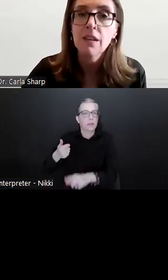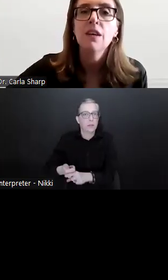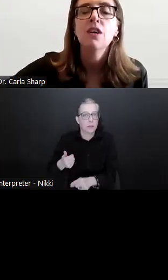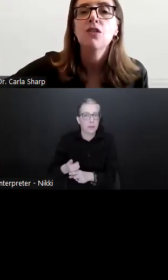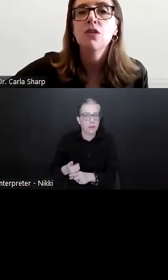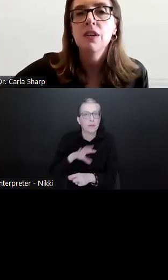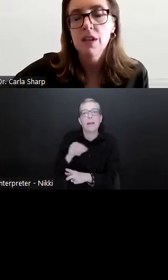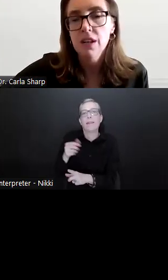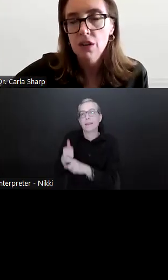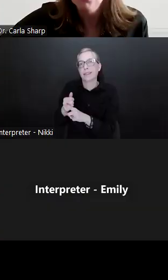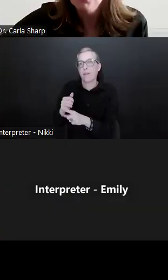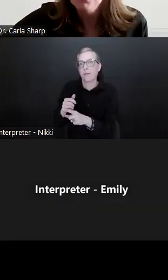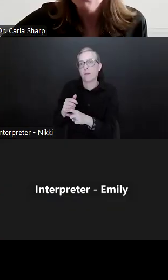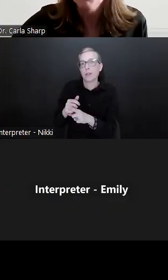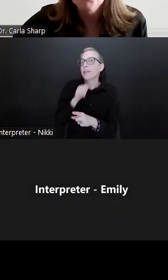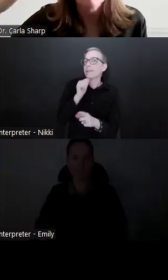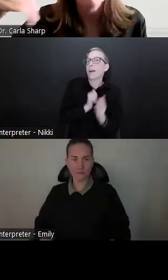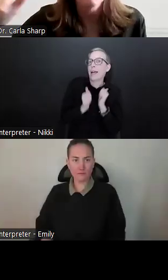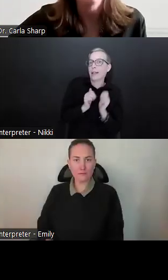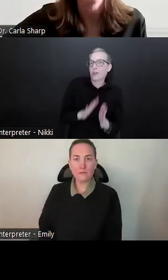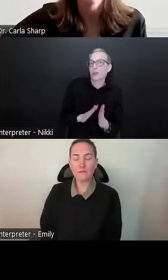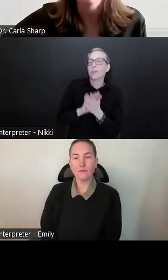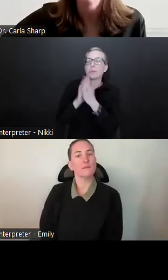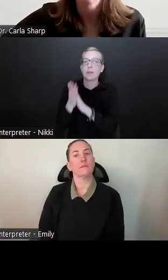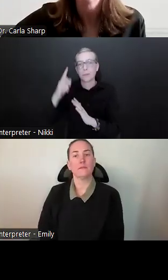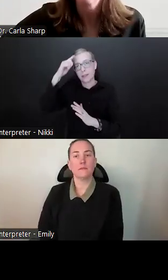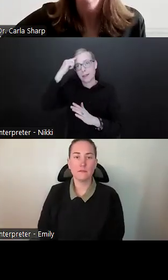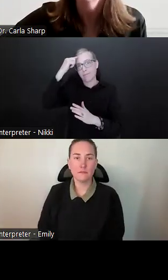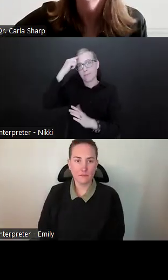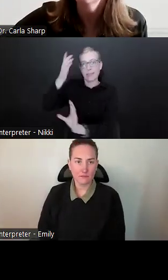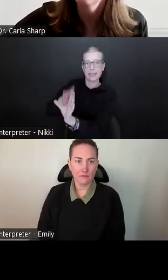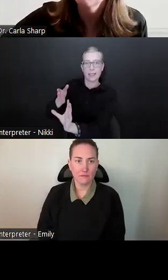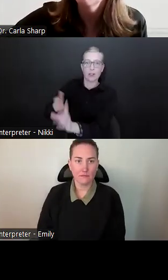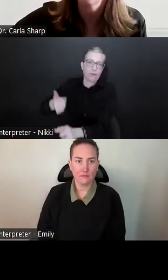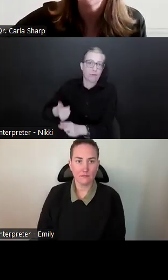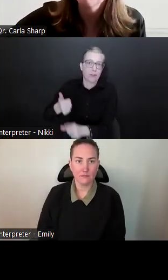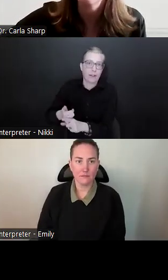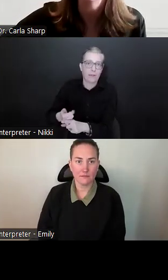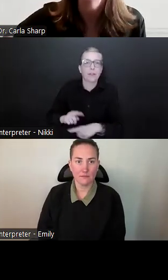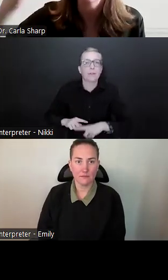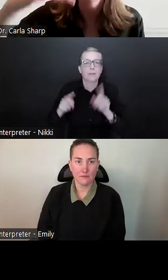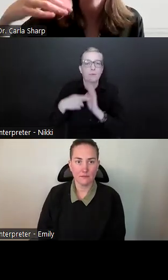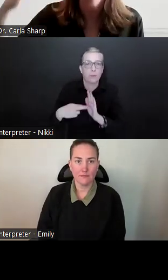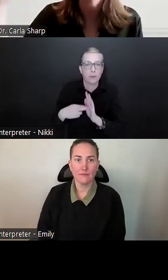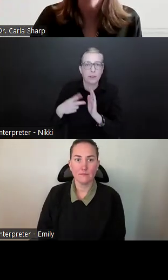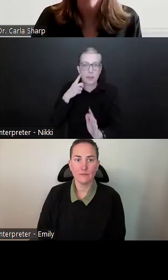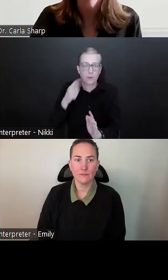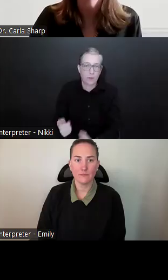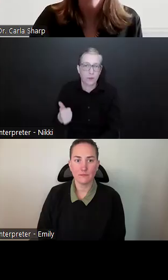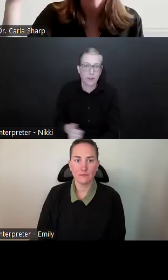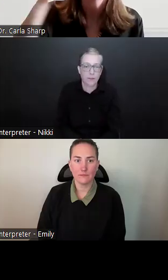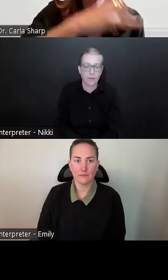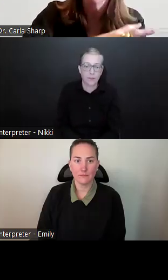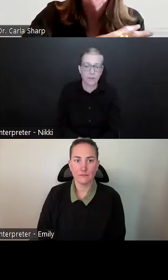actor, to a psychological self, a representational self. So it is really mentalizing right through,